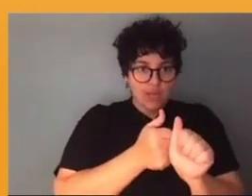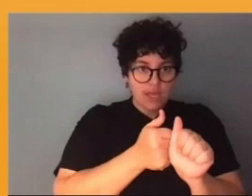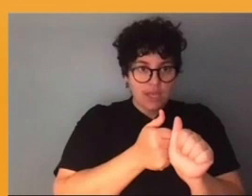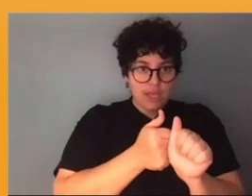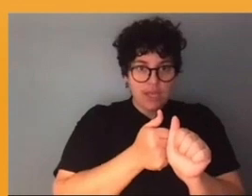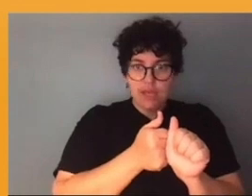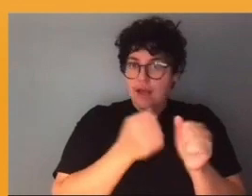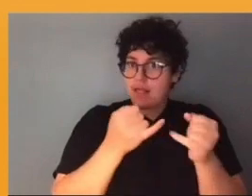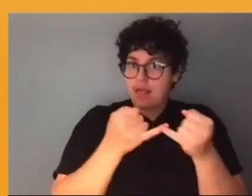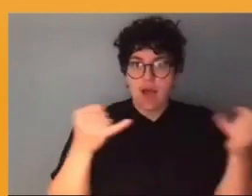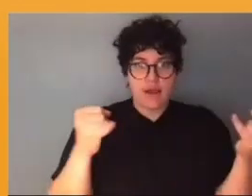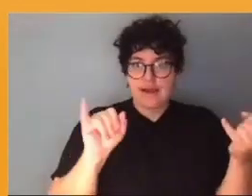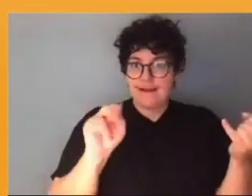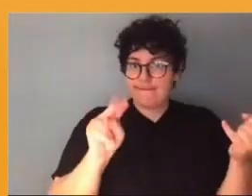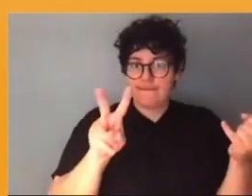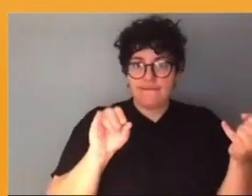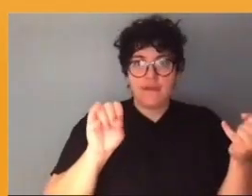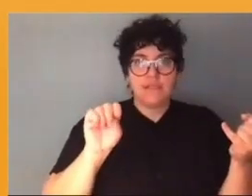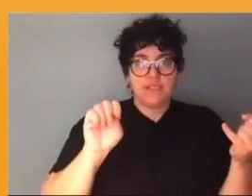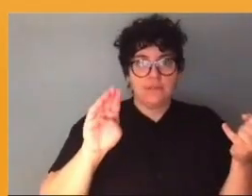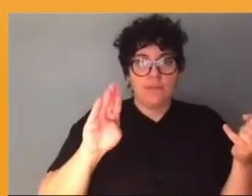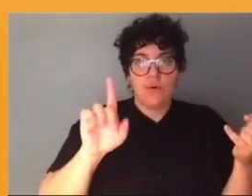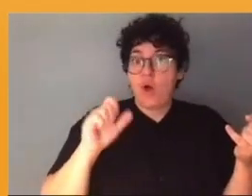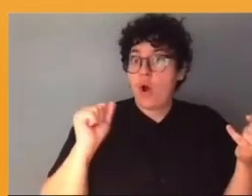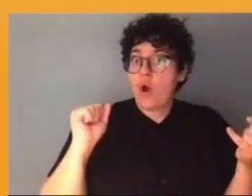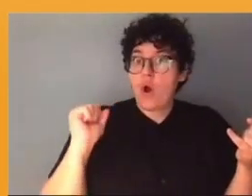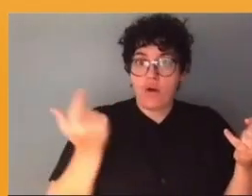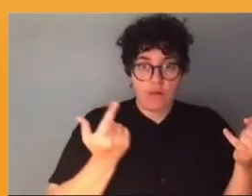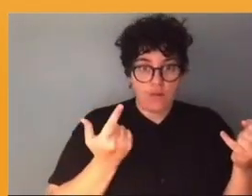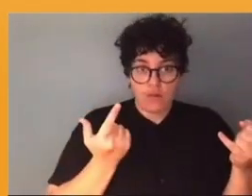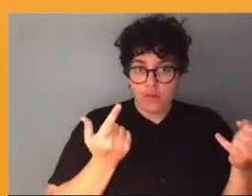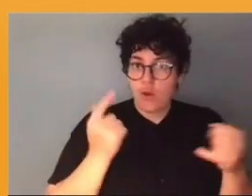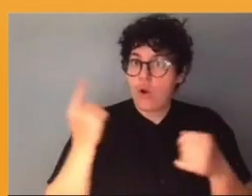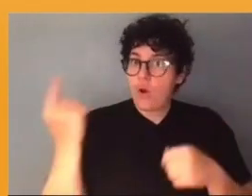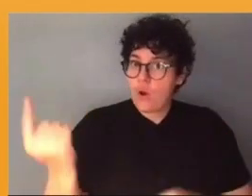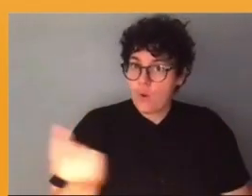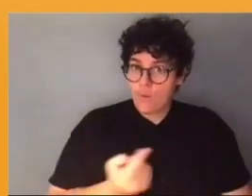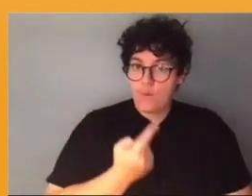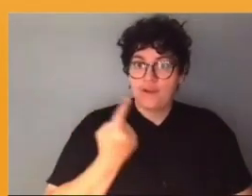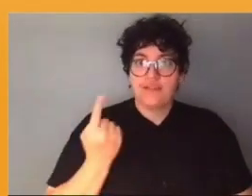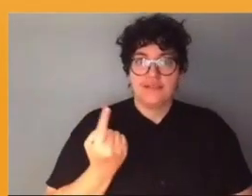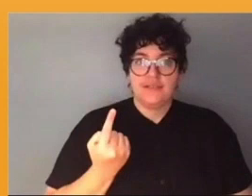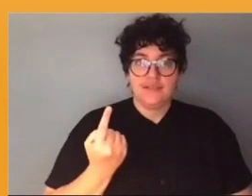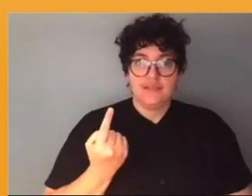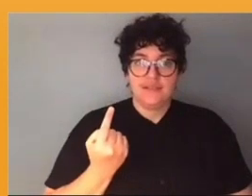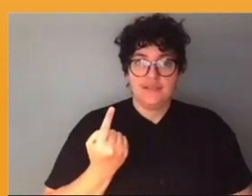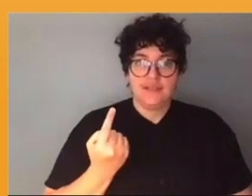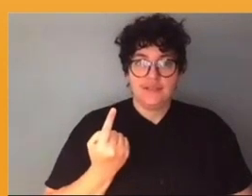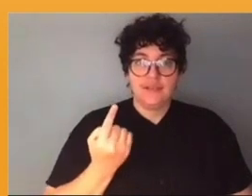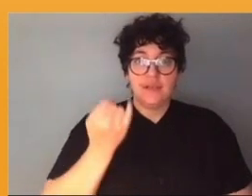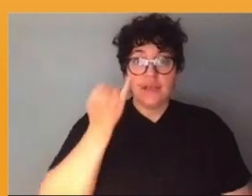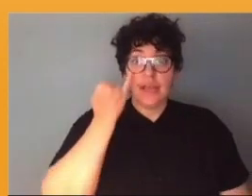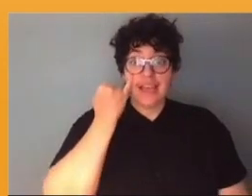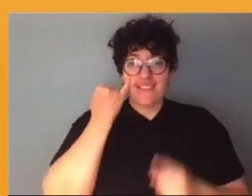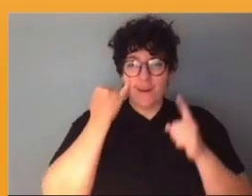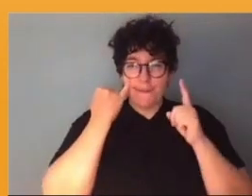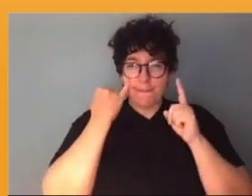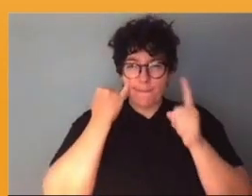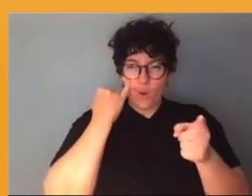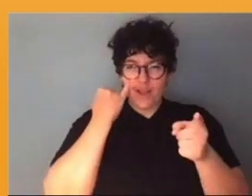invisible line, and we don't focus, if we point, we don't focus on the tip